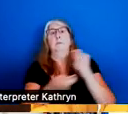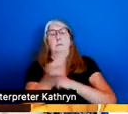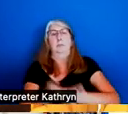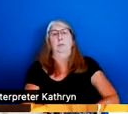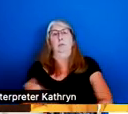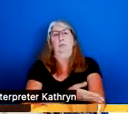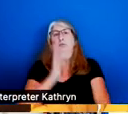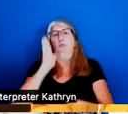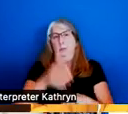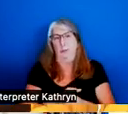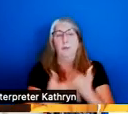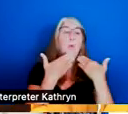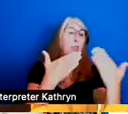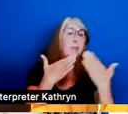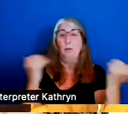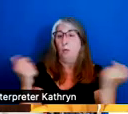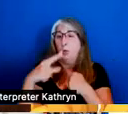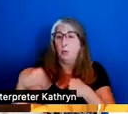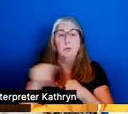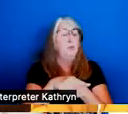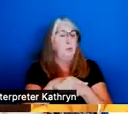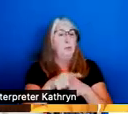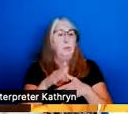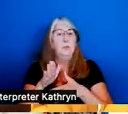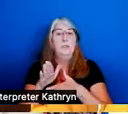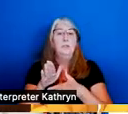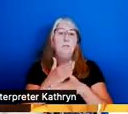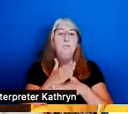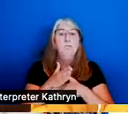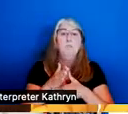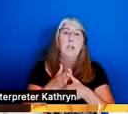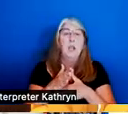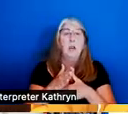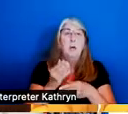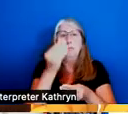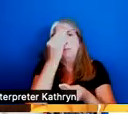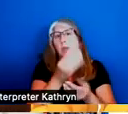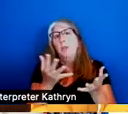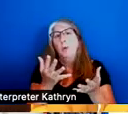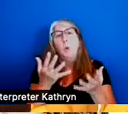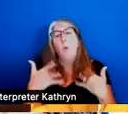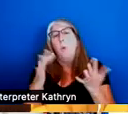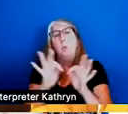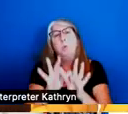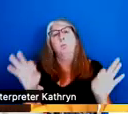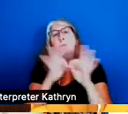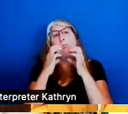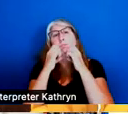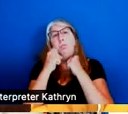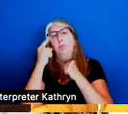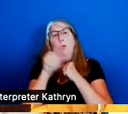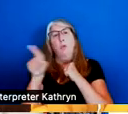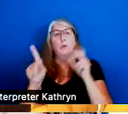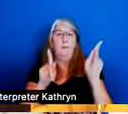I do want to thank you for that and share, knowing how much that means to individual people,